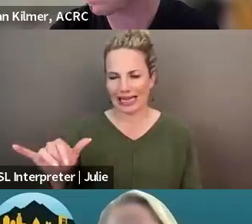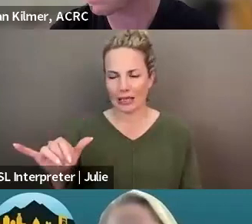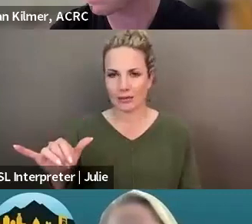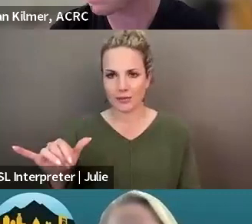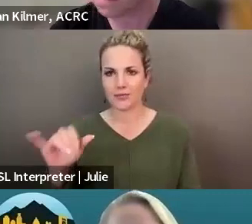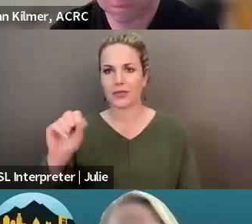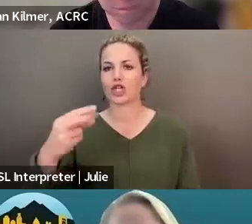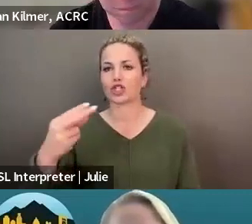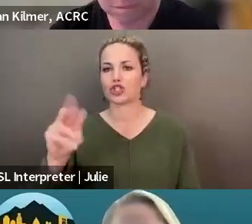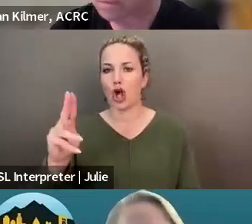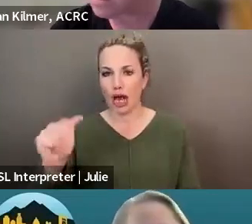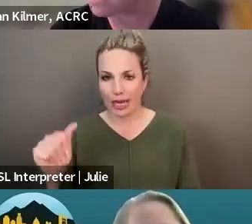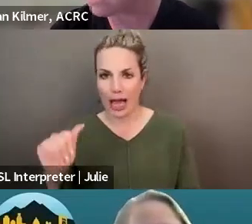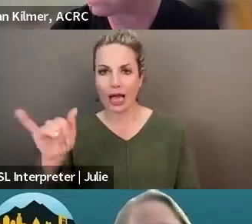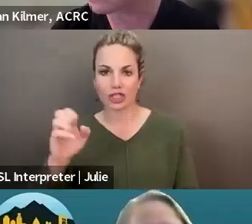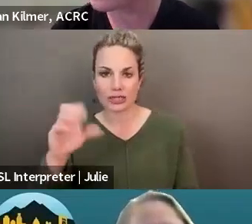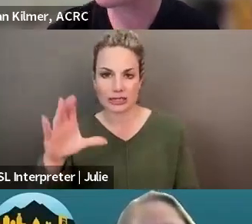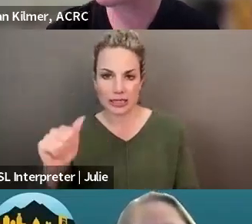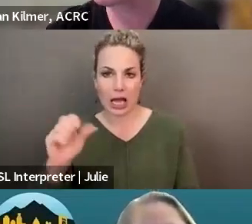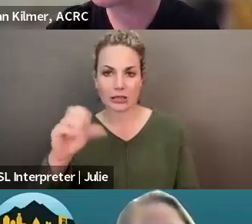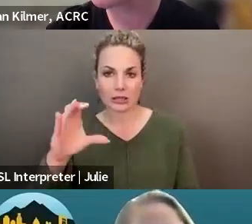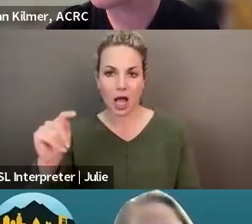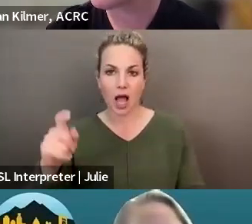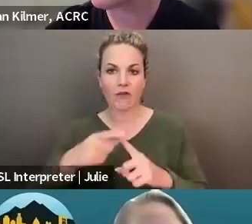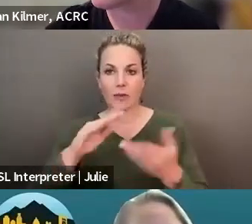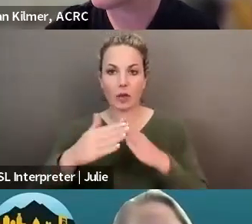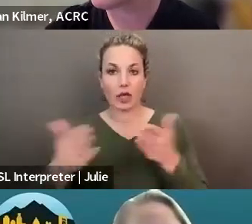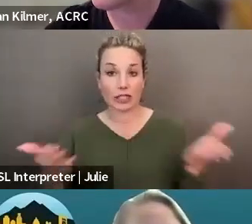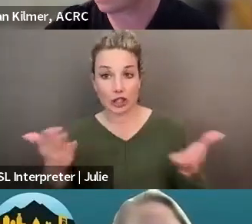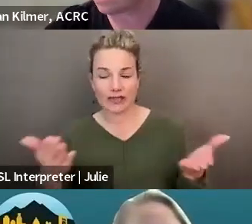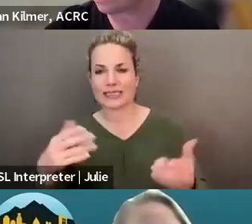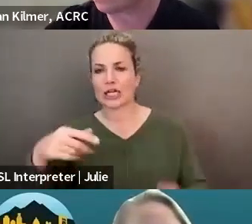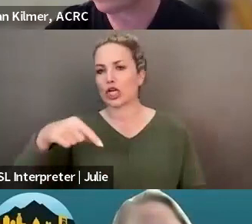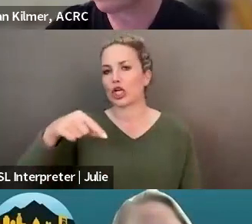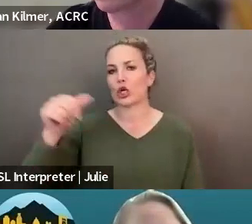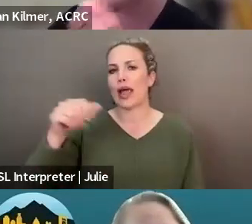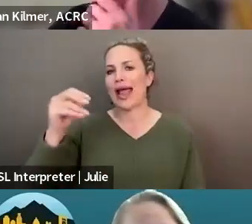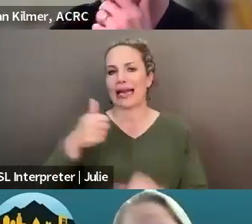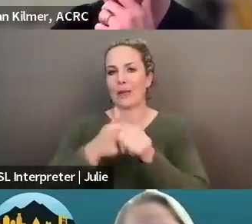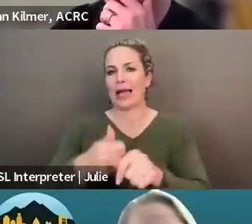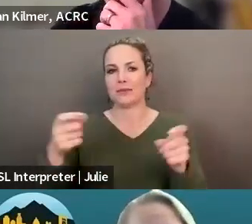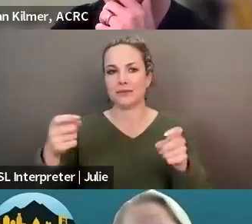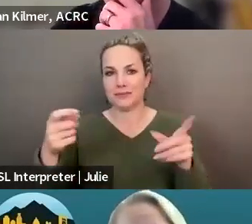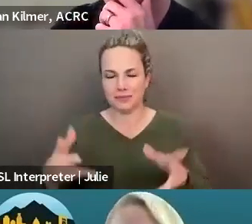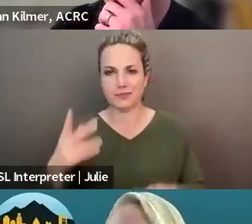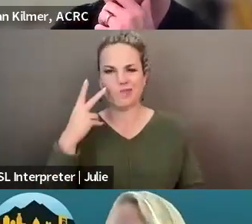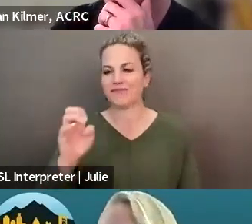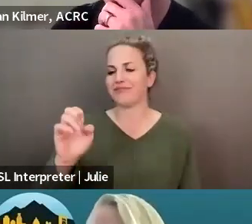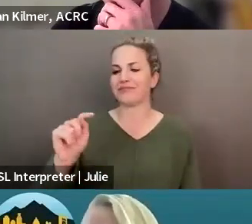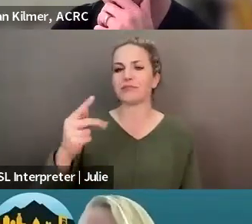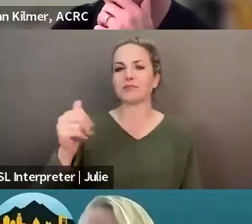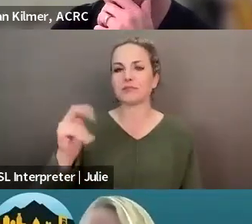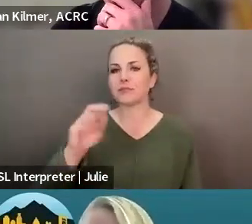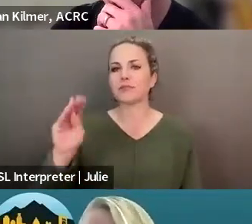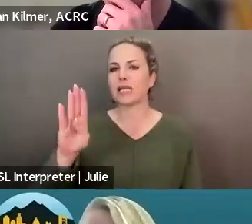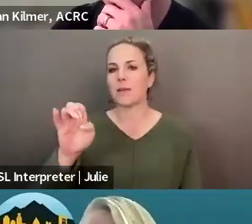and Shauna as well, and Jessica and Scott from community services, our QA and compliance manager. I see Ethan and Beverly